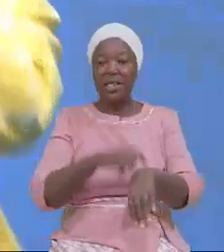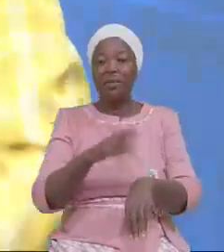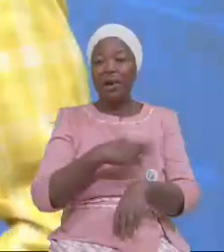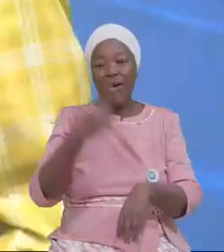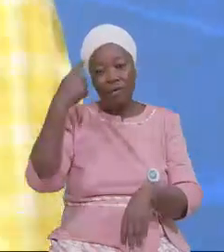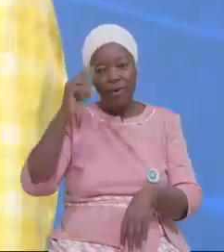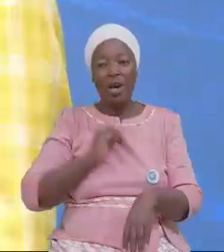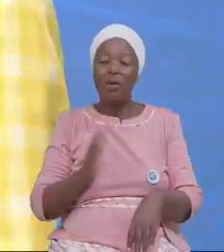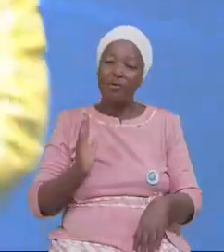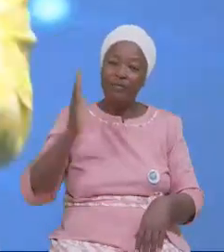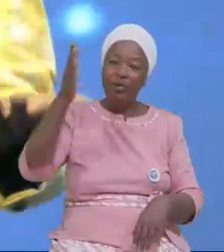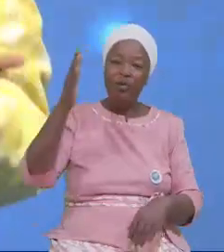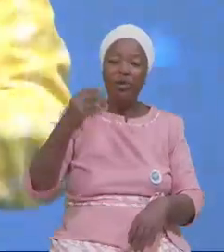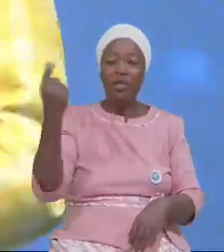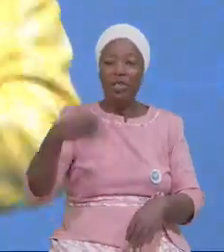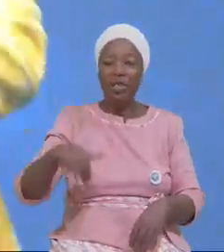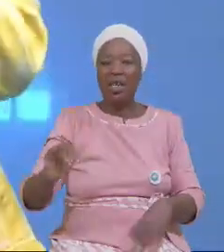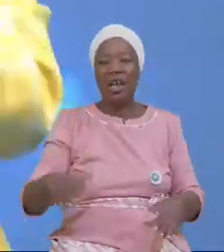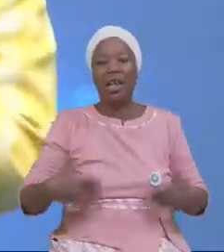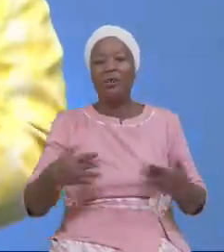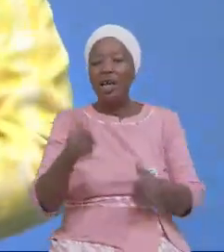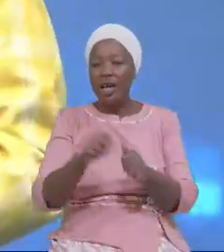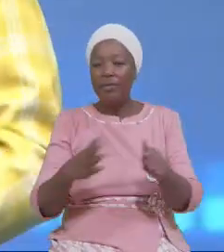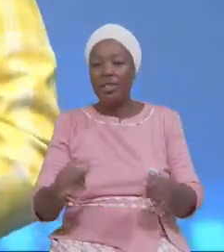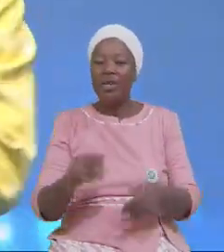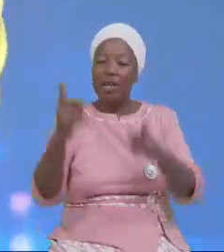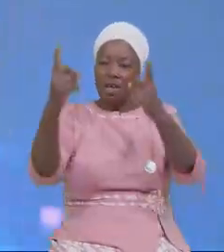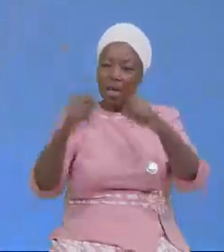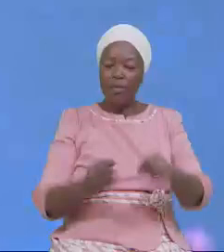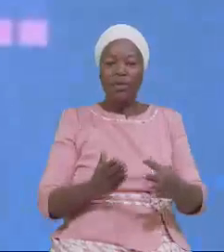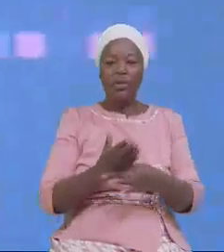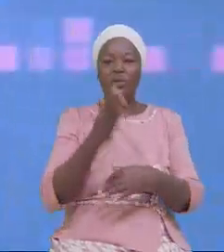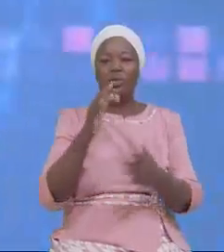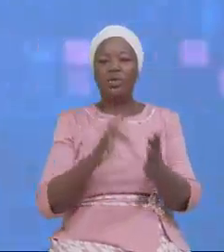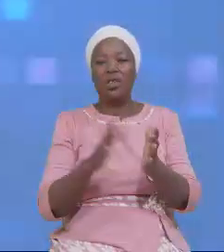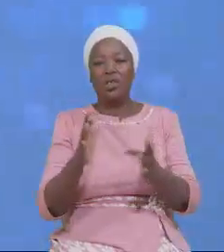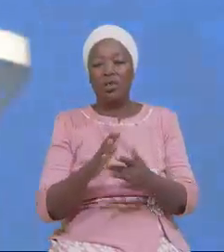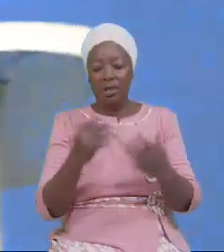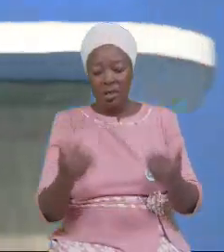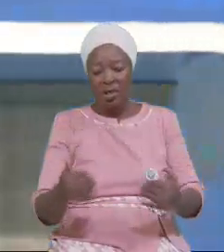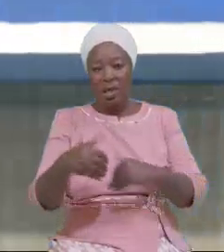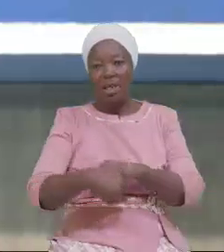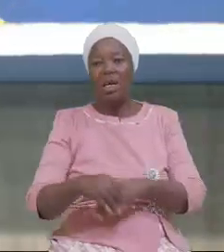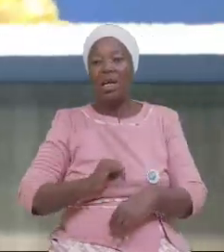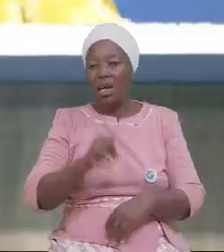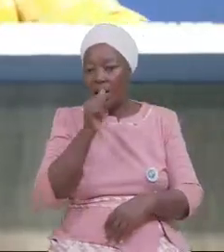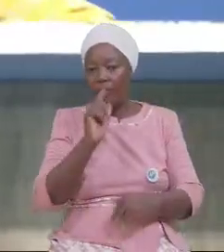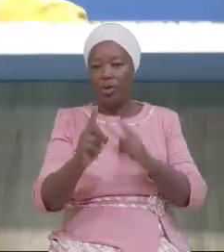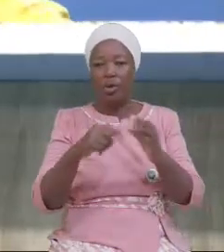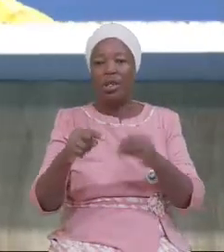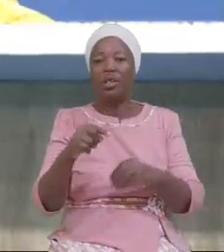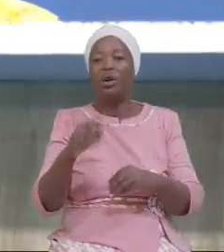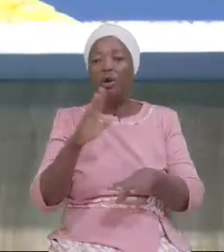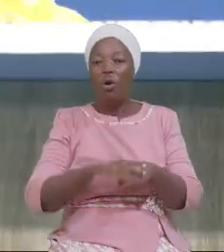future eternal life, everything comes through Jesus. Tonight, I'm talking on